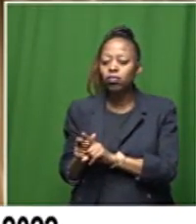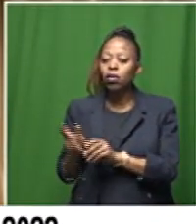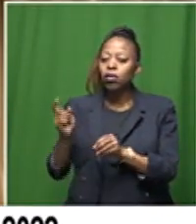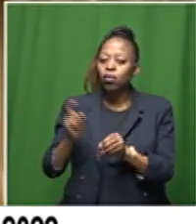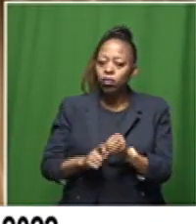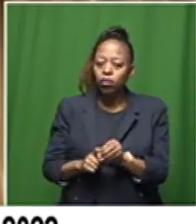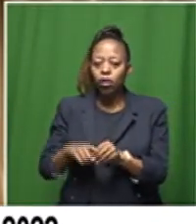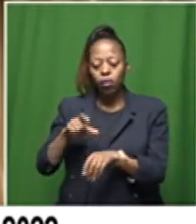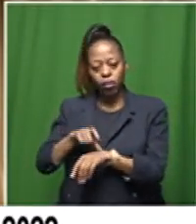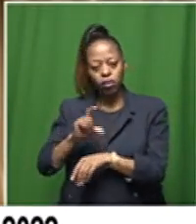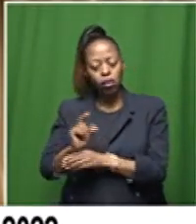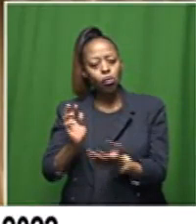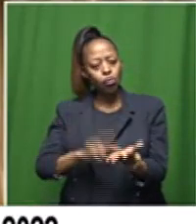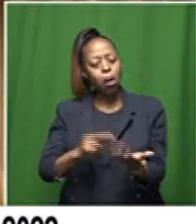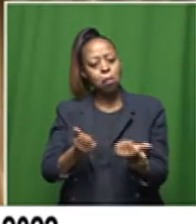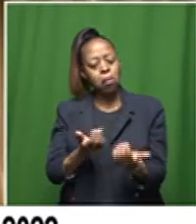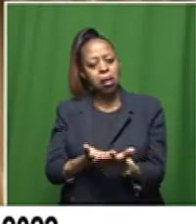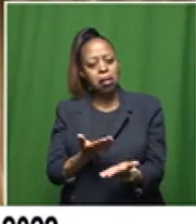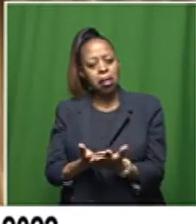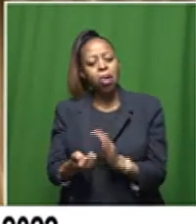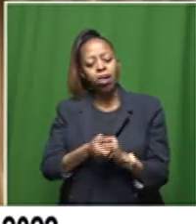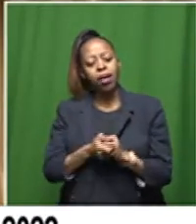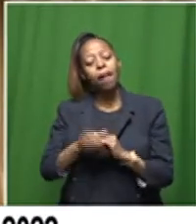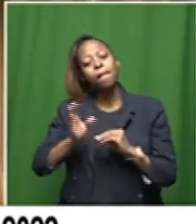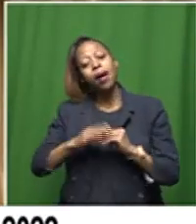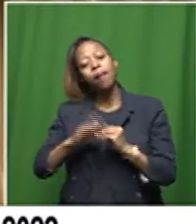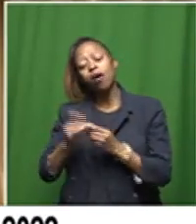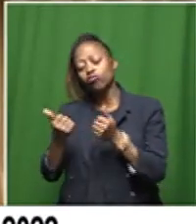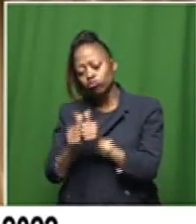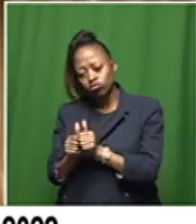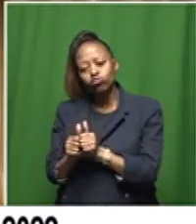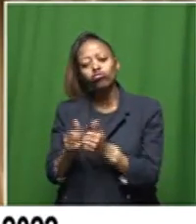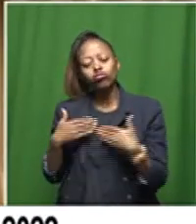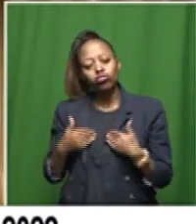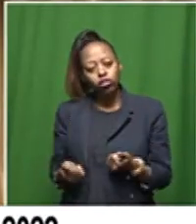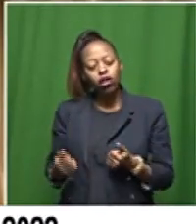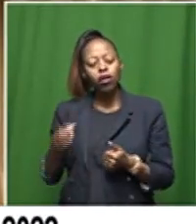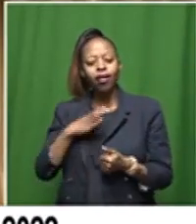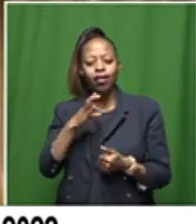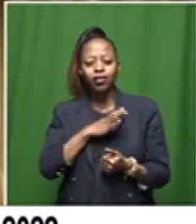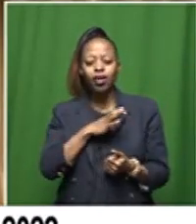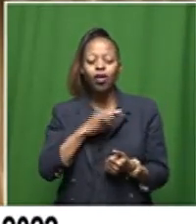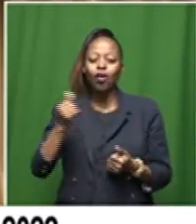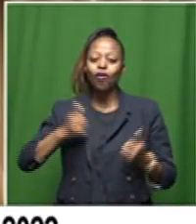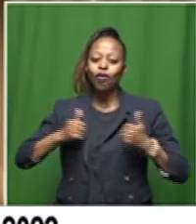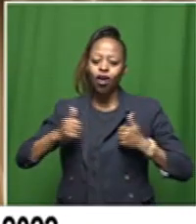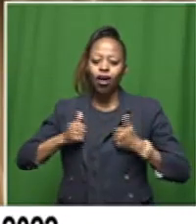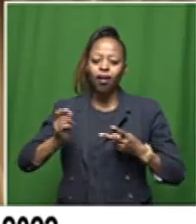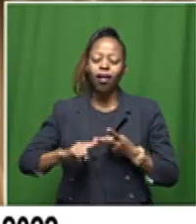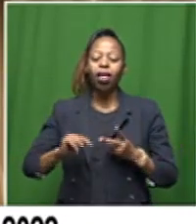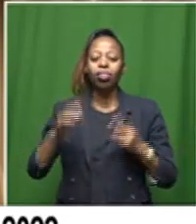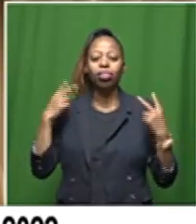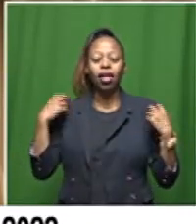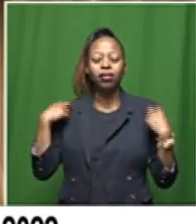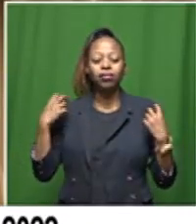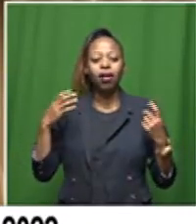medicine can register. We have associate members that are Allied Health Professions Council of Rwanda, the Nursing Council